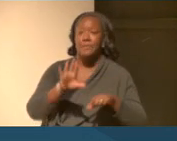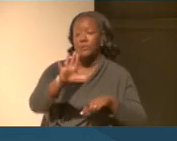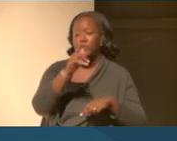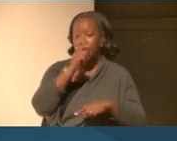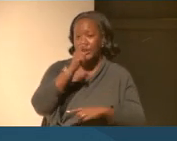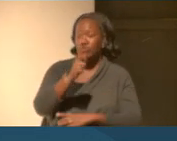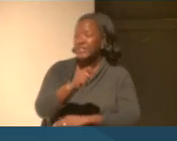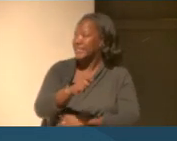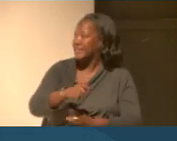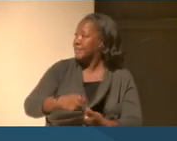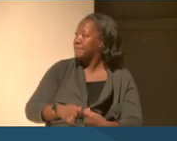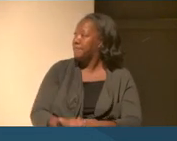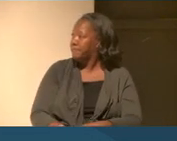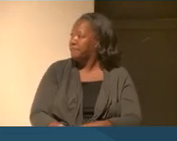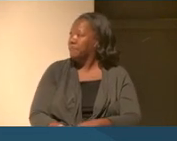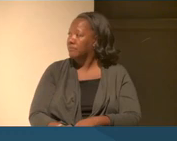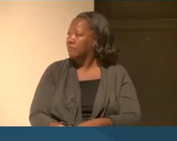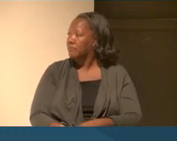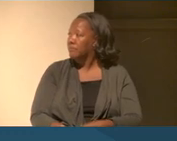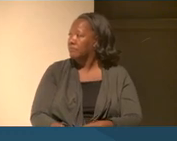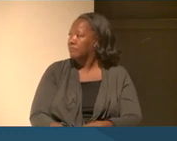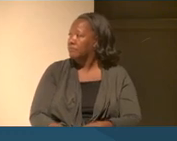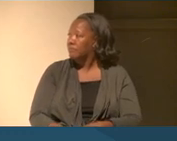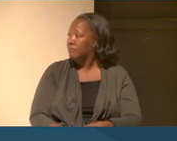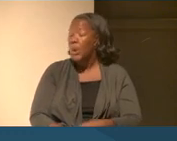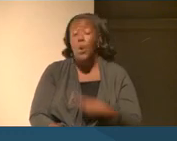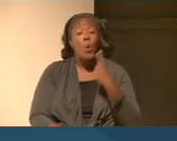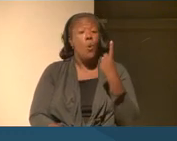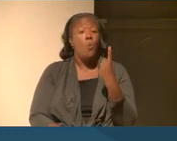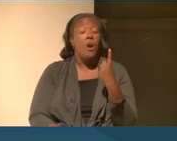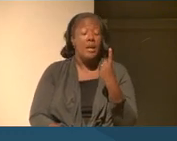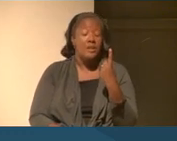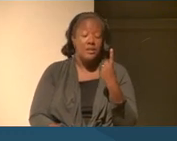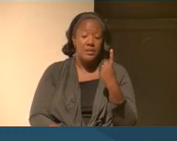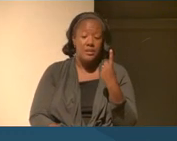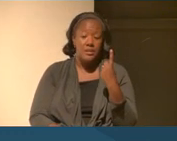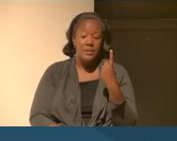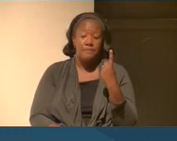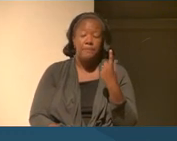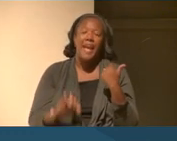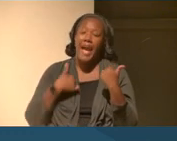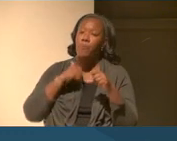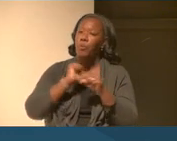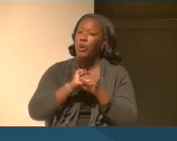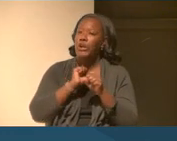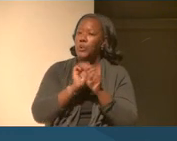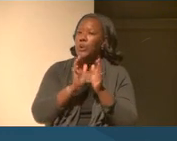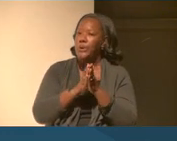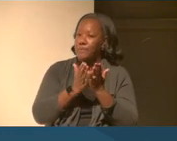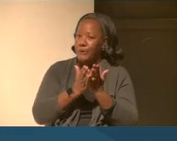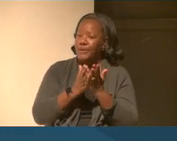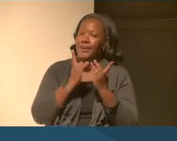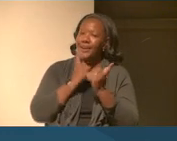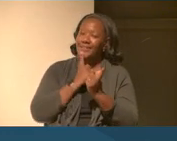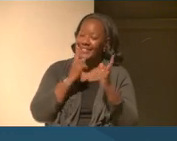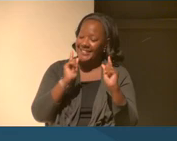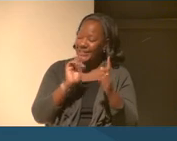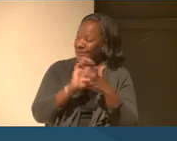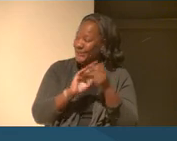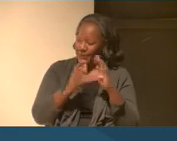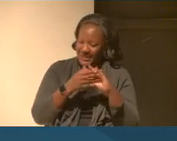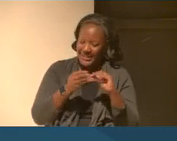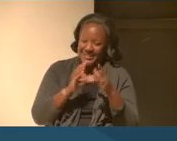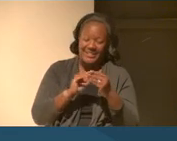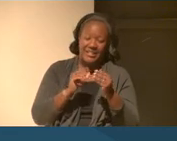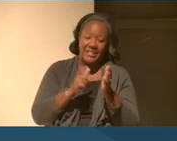then actually the one source of data, which I think is really, which I'm working on a book on success stories in conservation. It's taking me